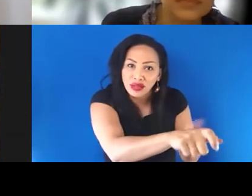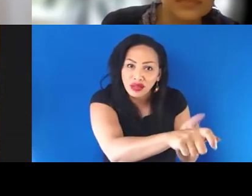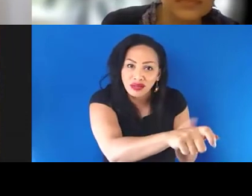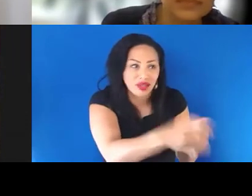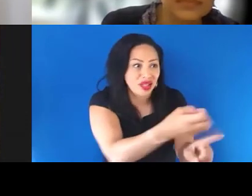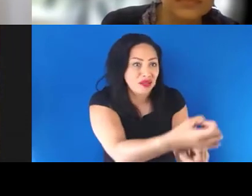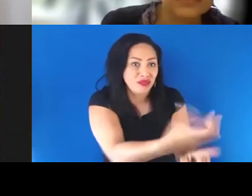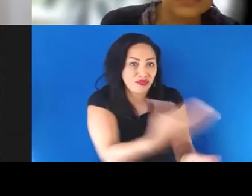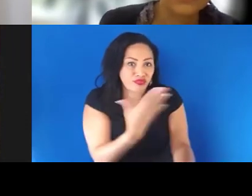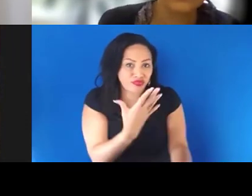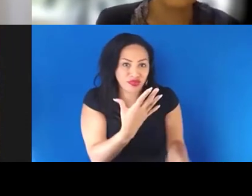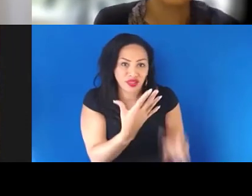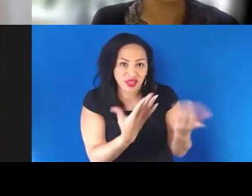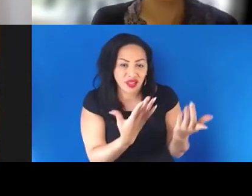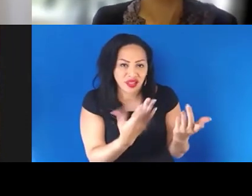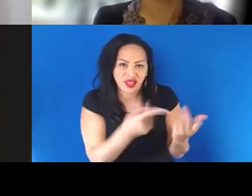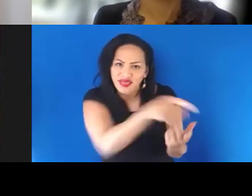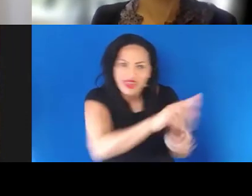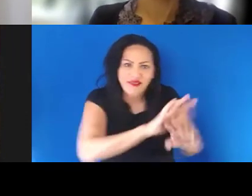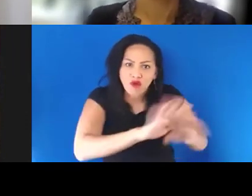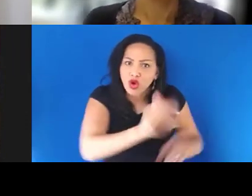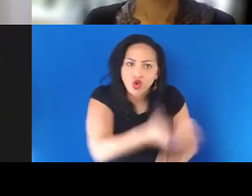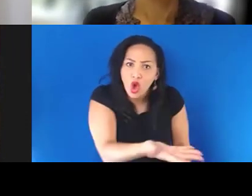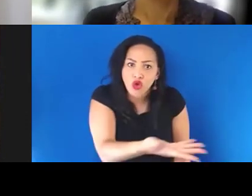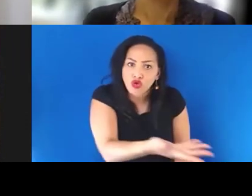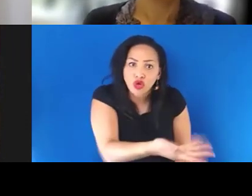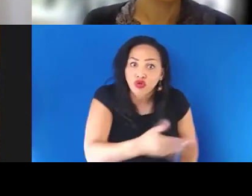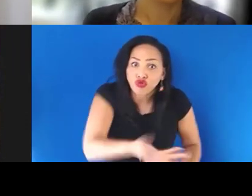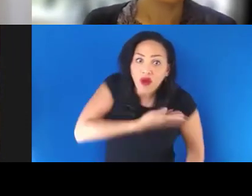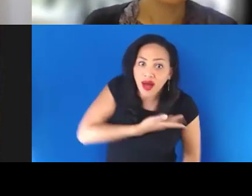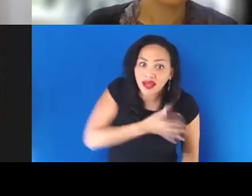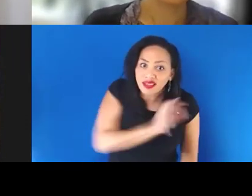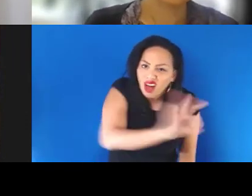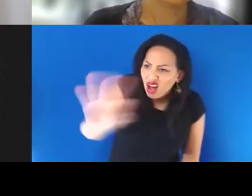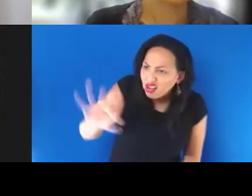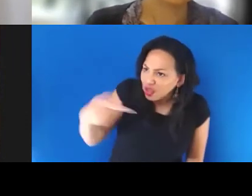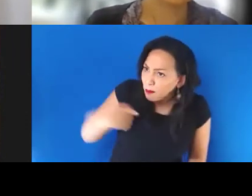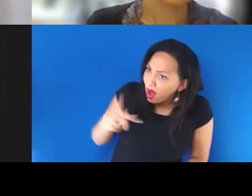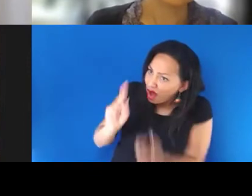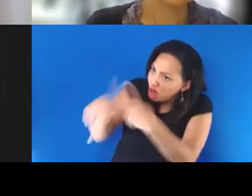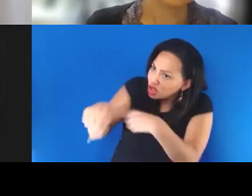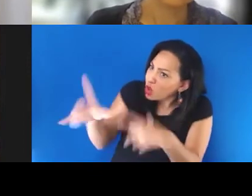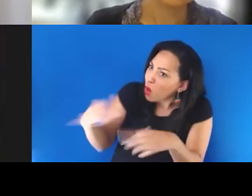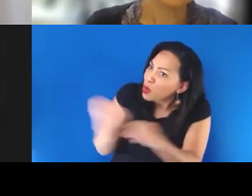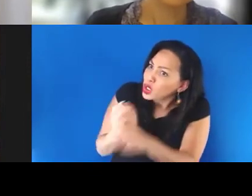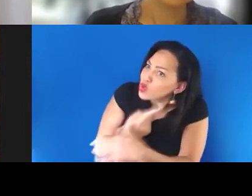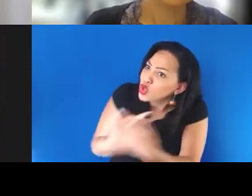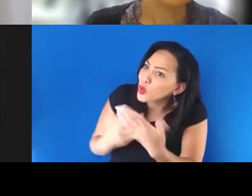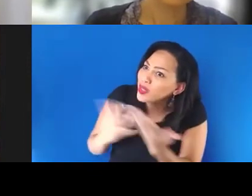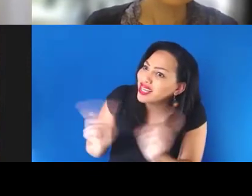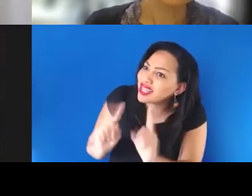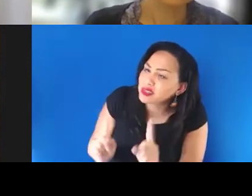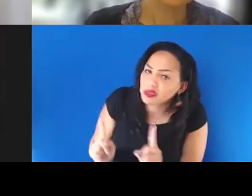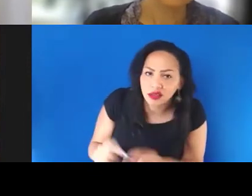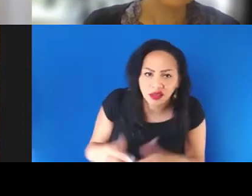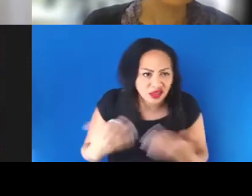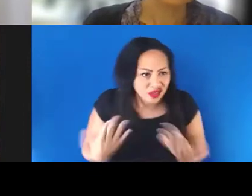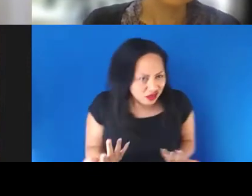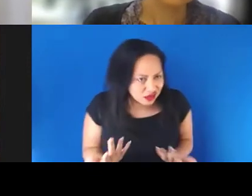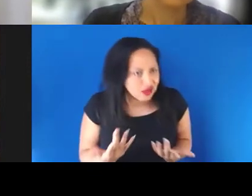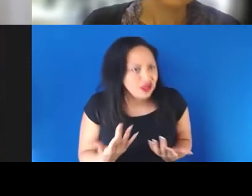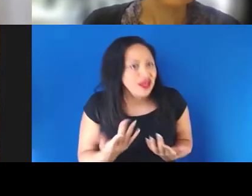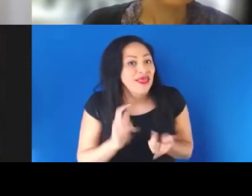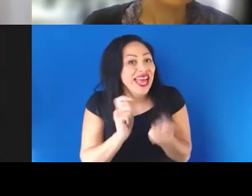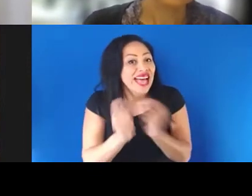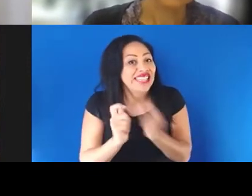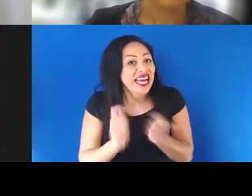I should know? And in the climate space, this is very important, because in the adaptation space, choices that